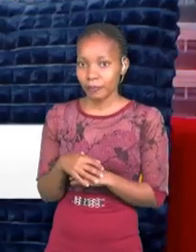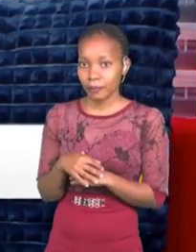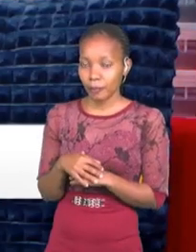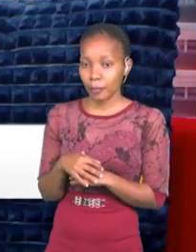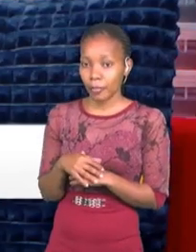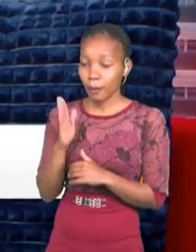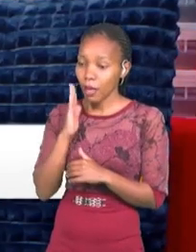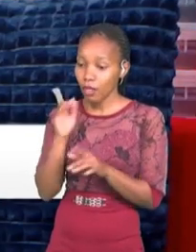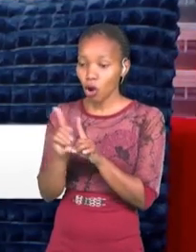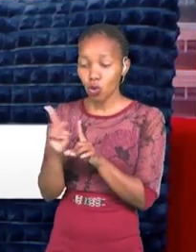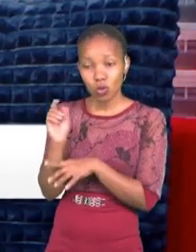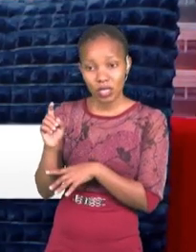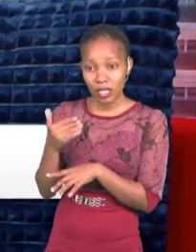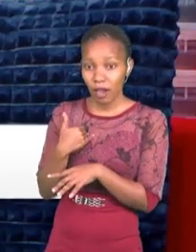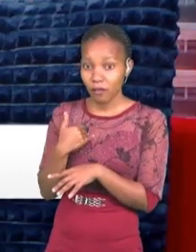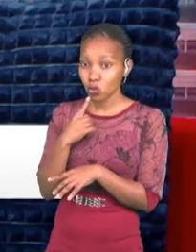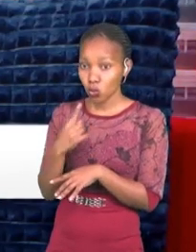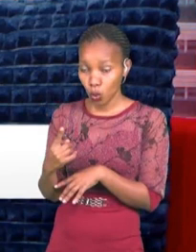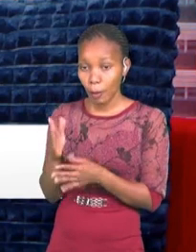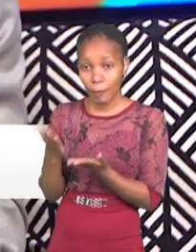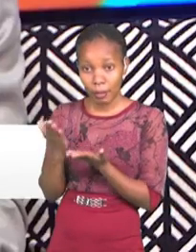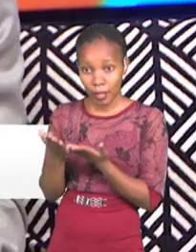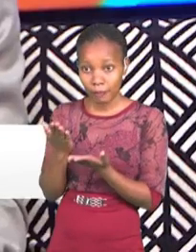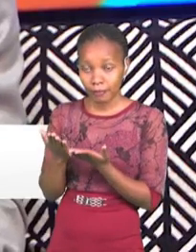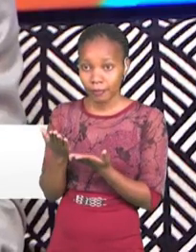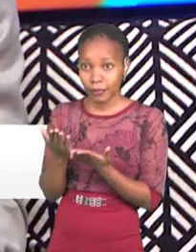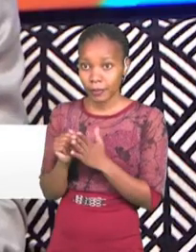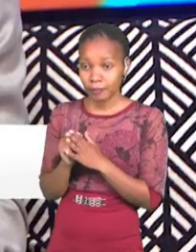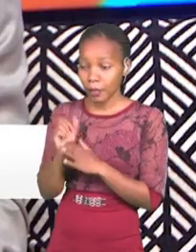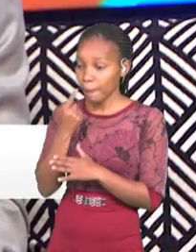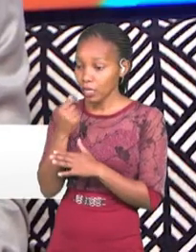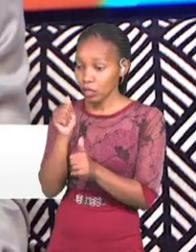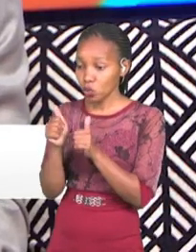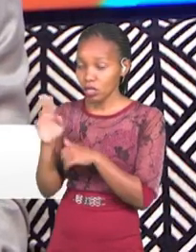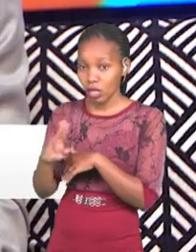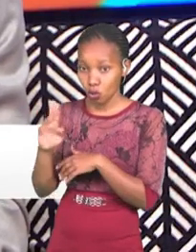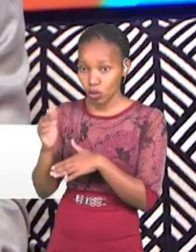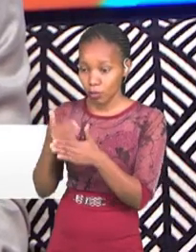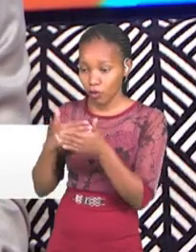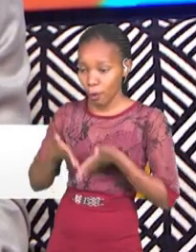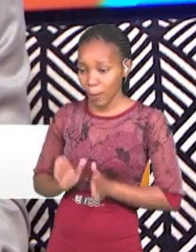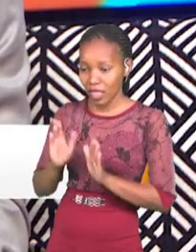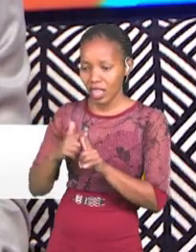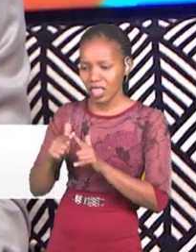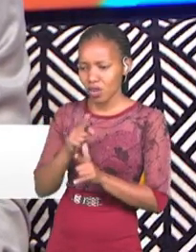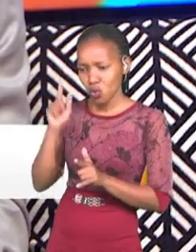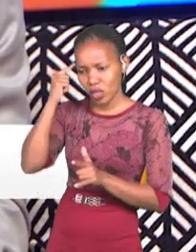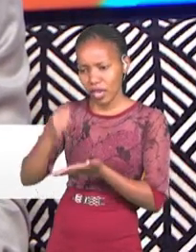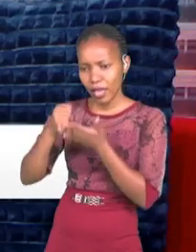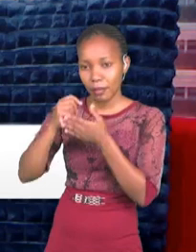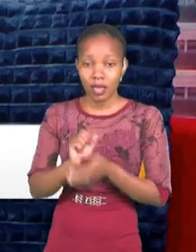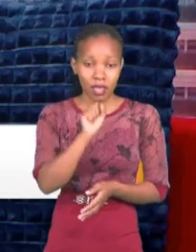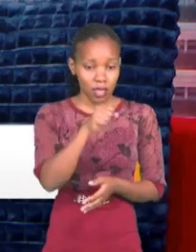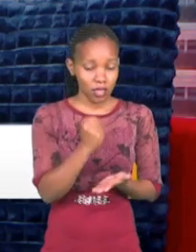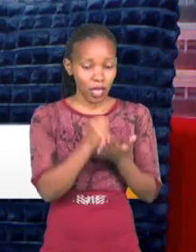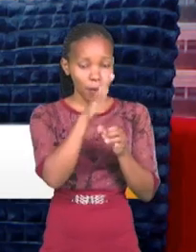The mother also has the demands. Now, maybe the drugs they take, do you think it helps? Yeah, they